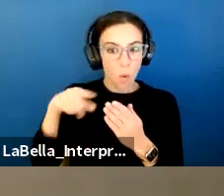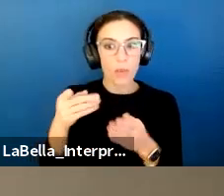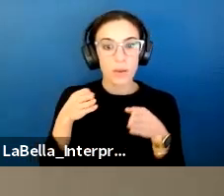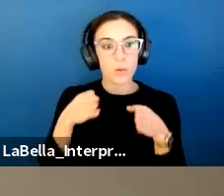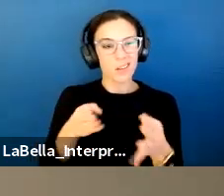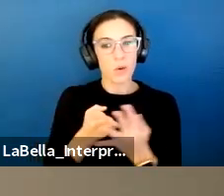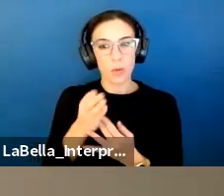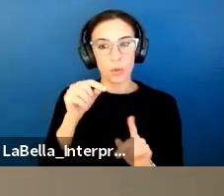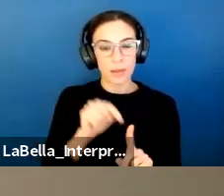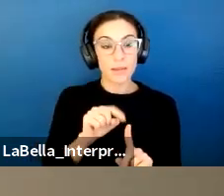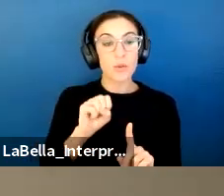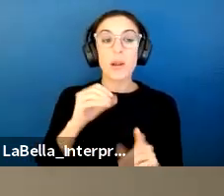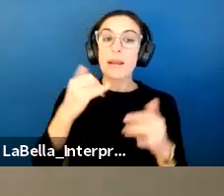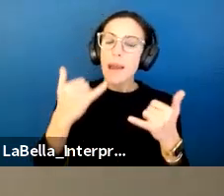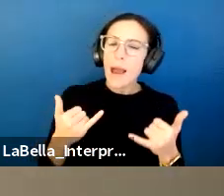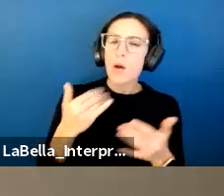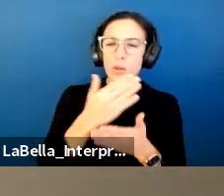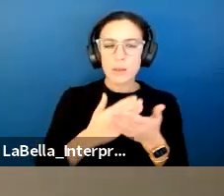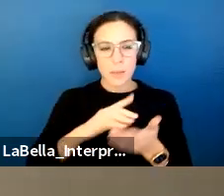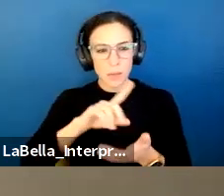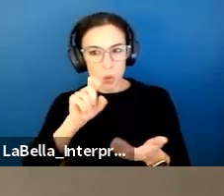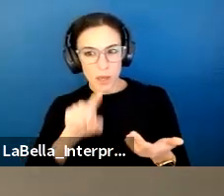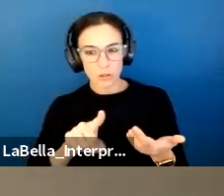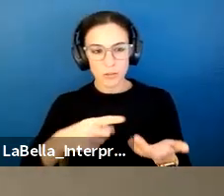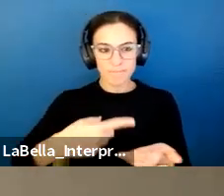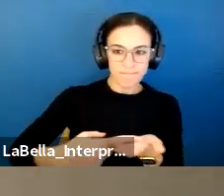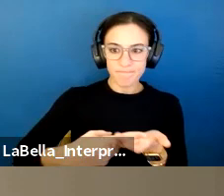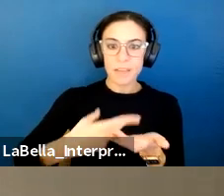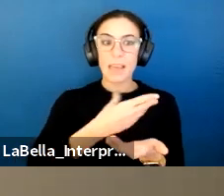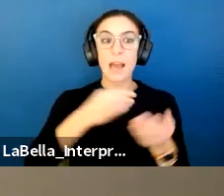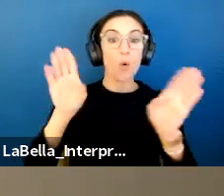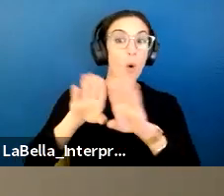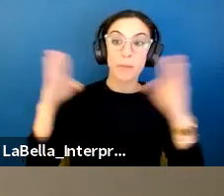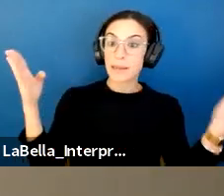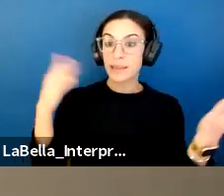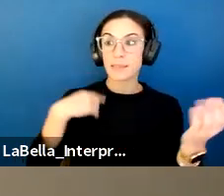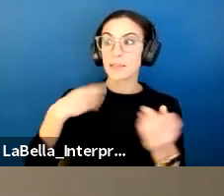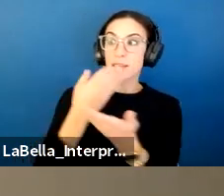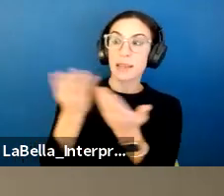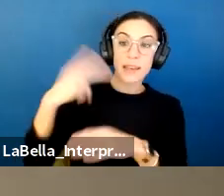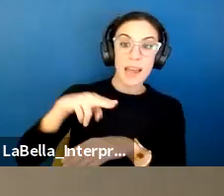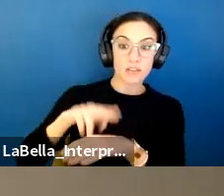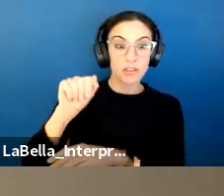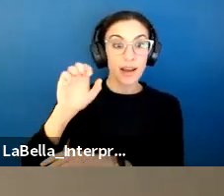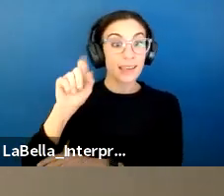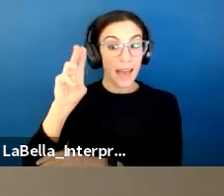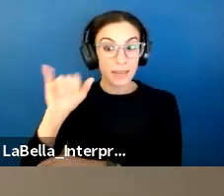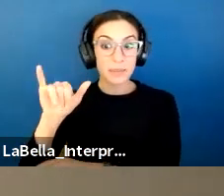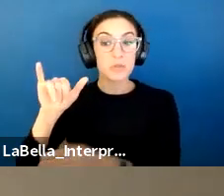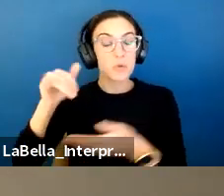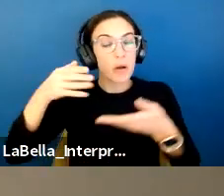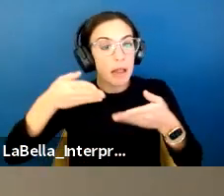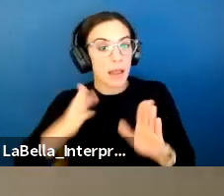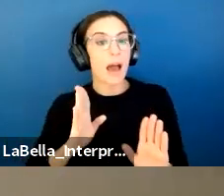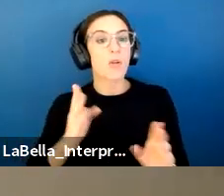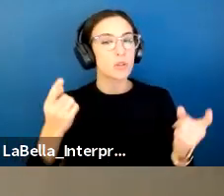question and some openness on the part of, say, the national academies to allow this to happen. So that would be the first time